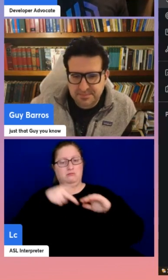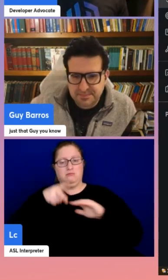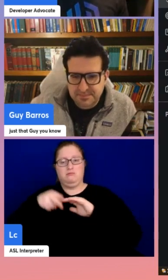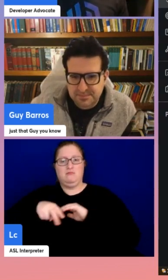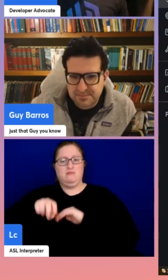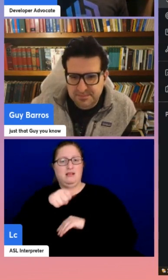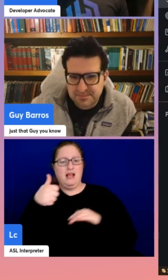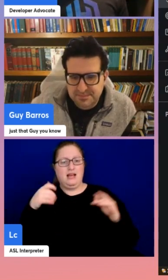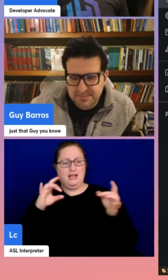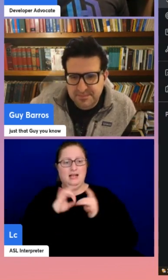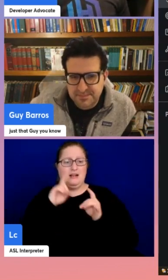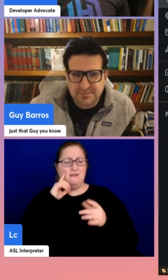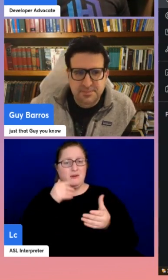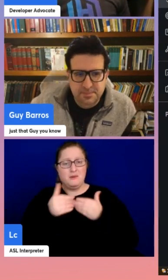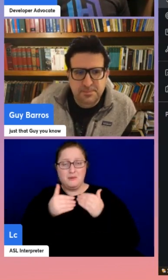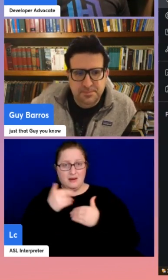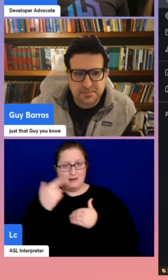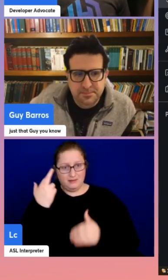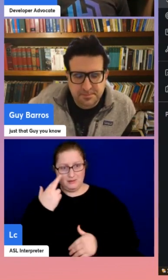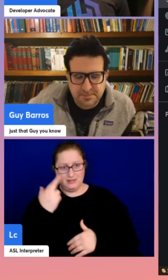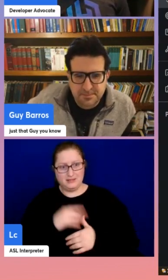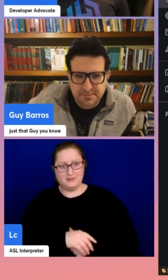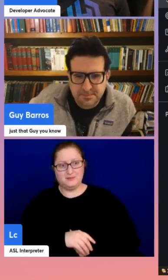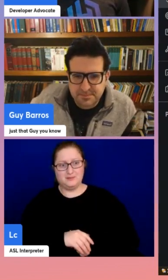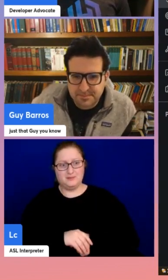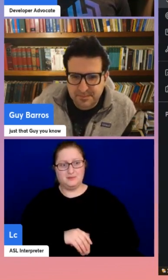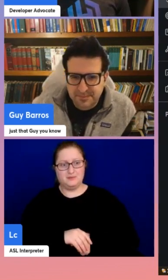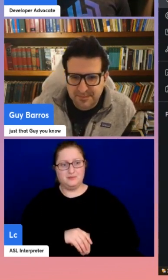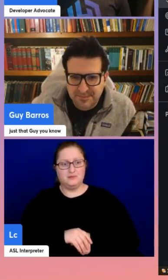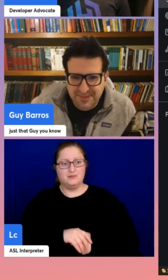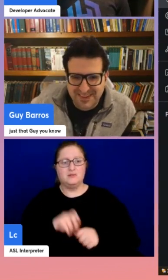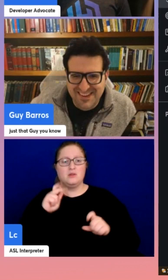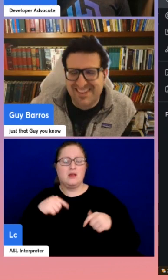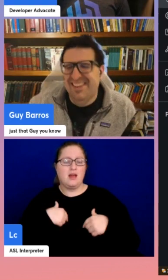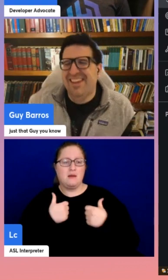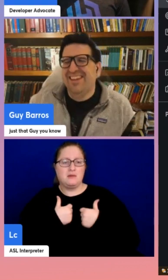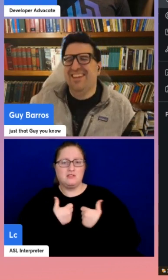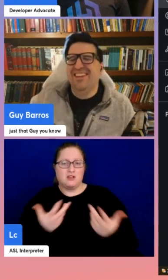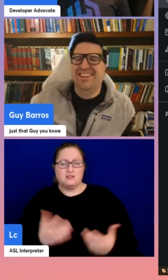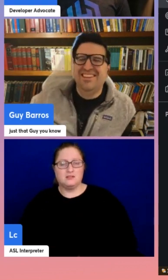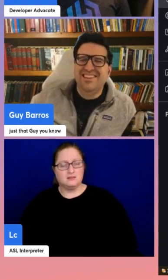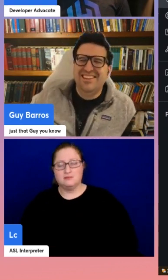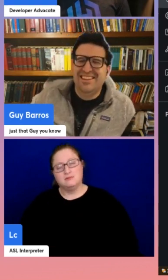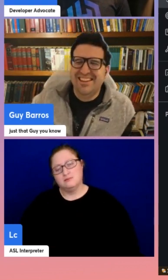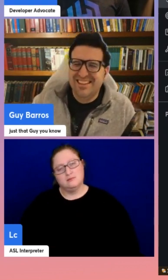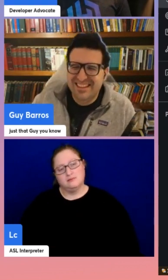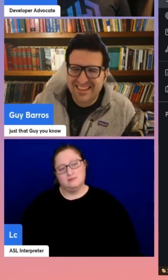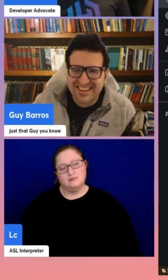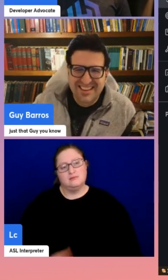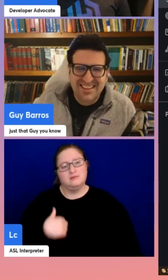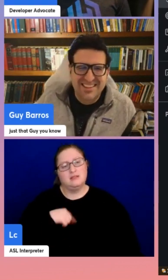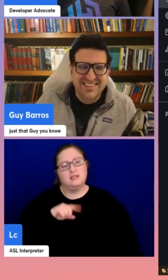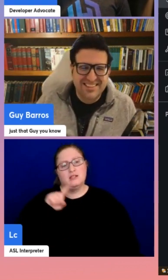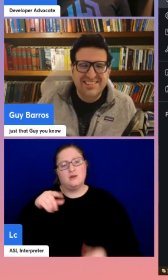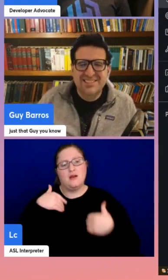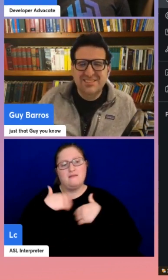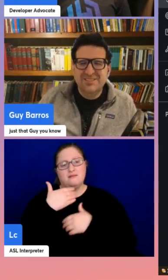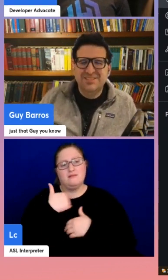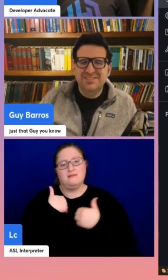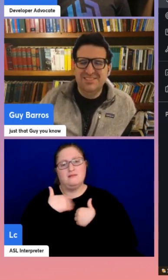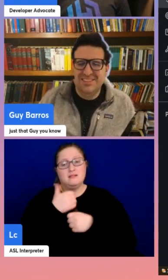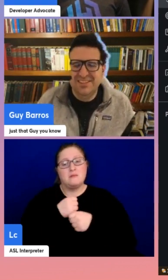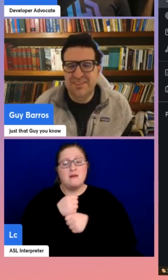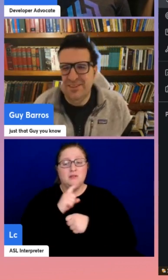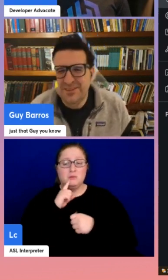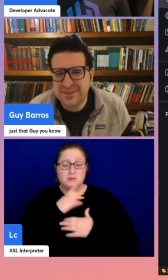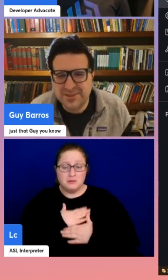for, you know, for whatever reason. Oh, I'm exhausted. I think I need to go and have a cup of coffee. It has been a